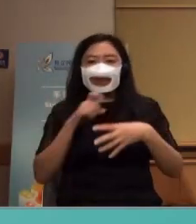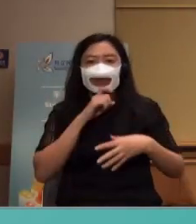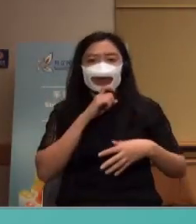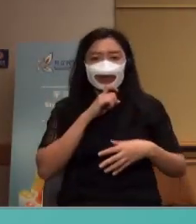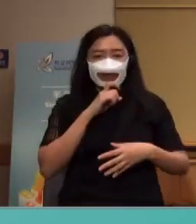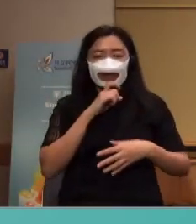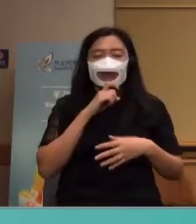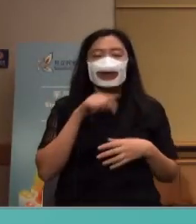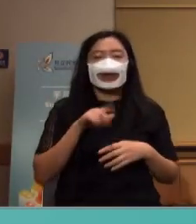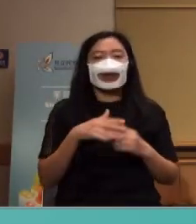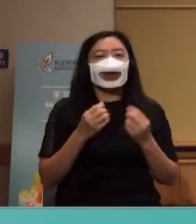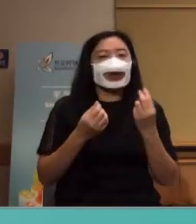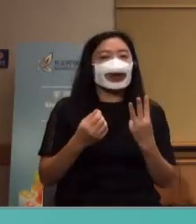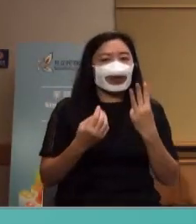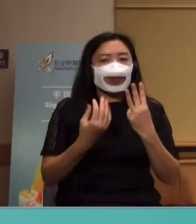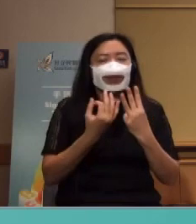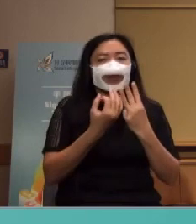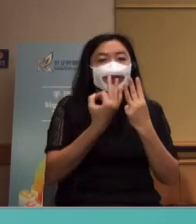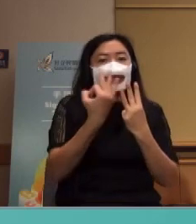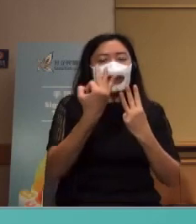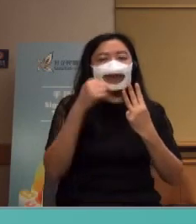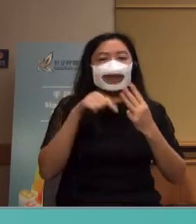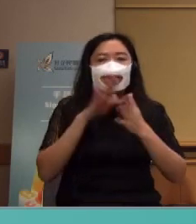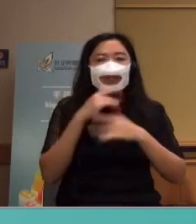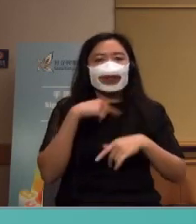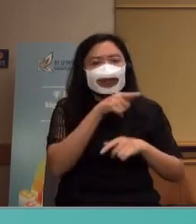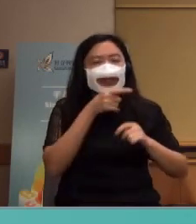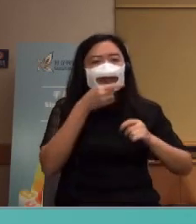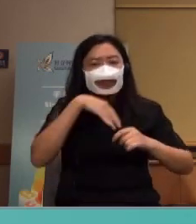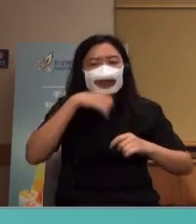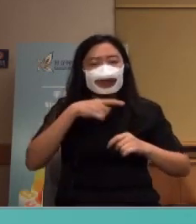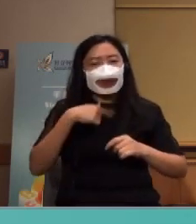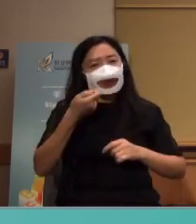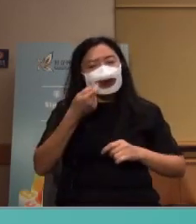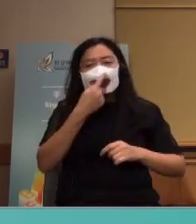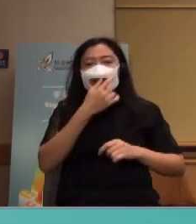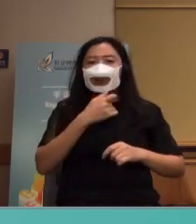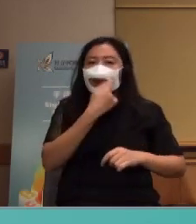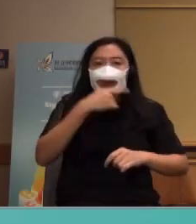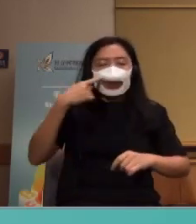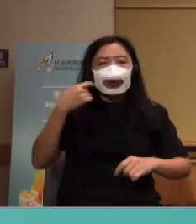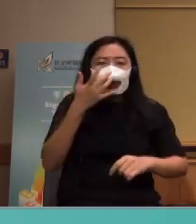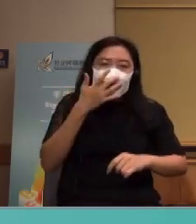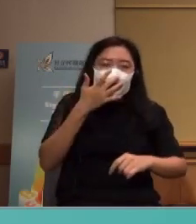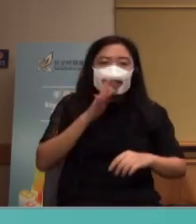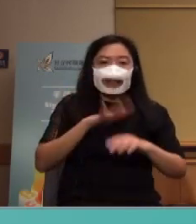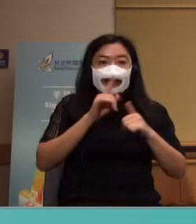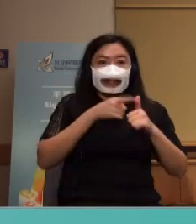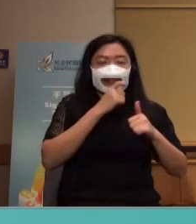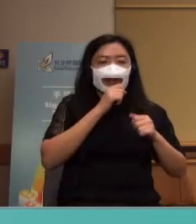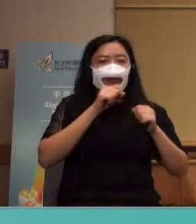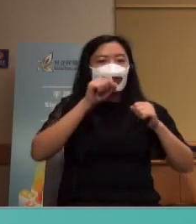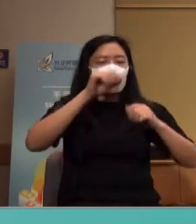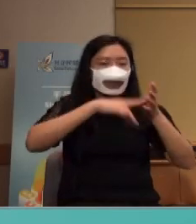your journey. How did you land? Did you come with the technology first, or was it more on the climate side? And how